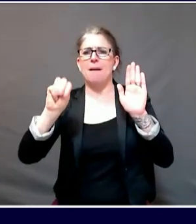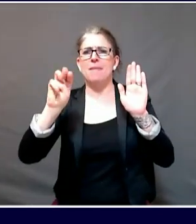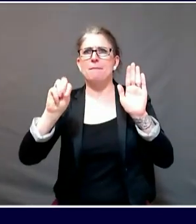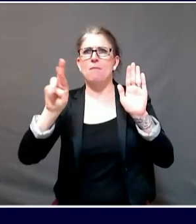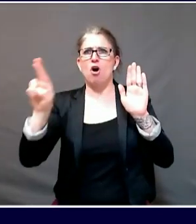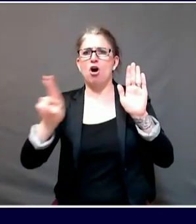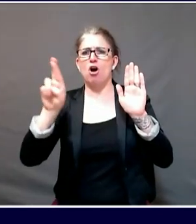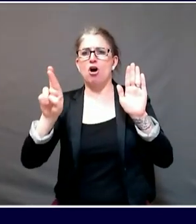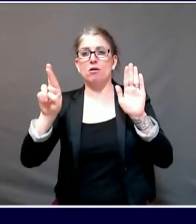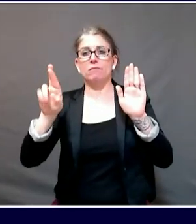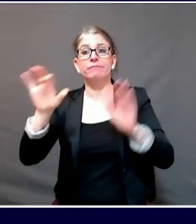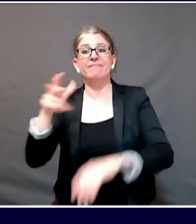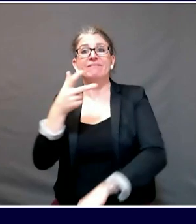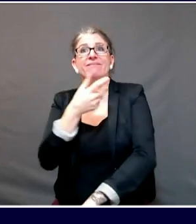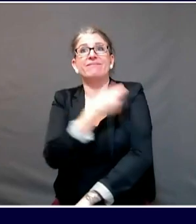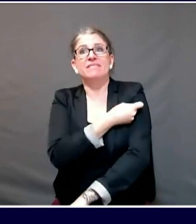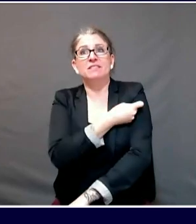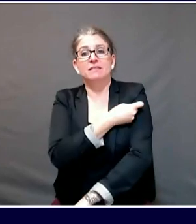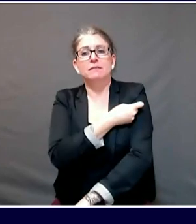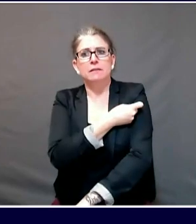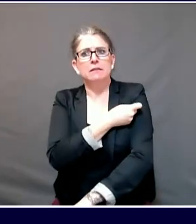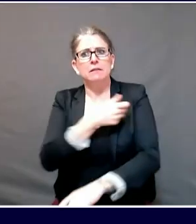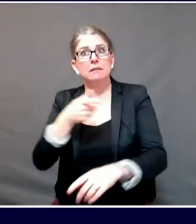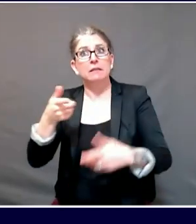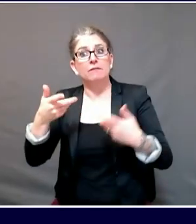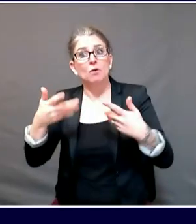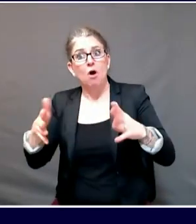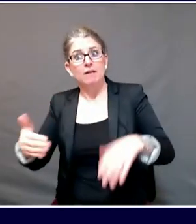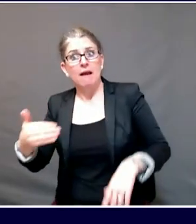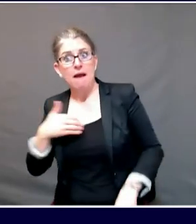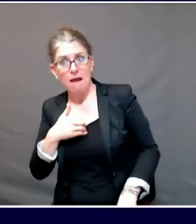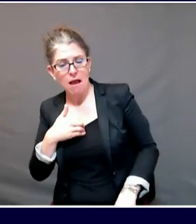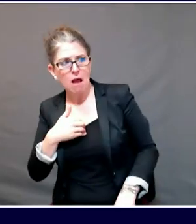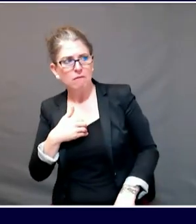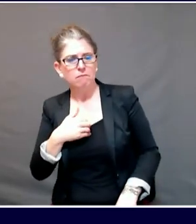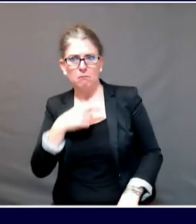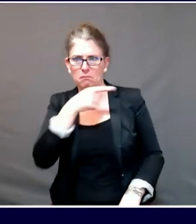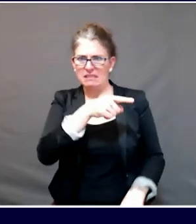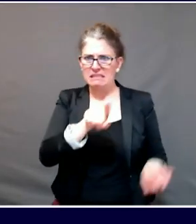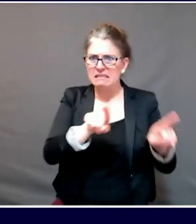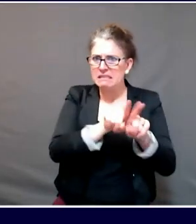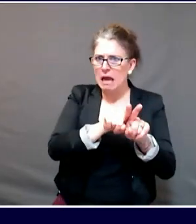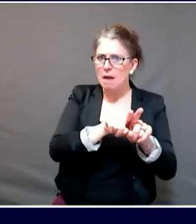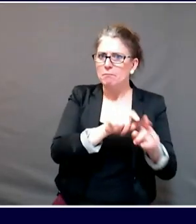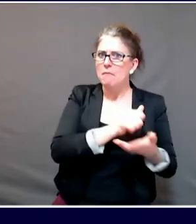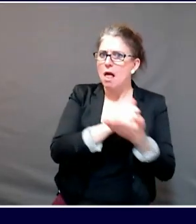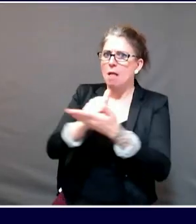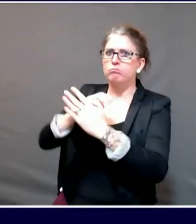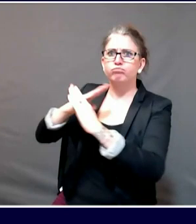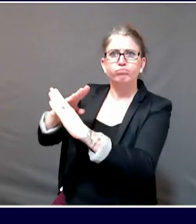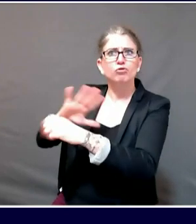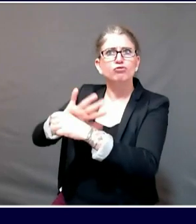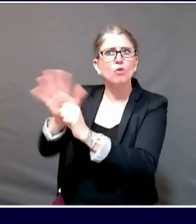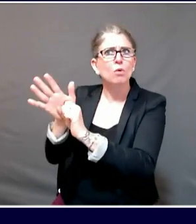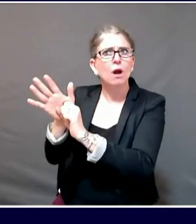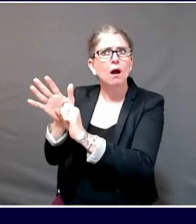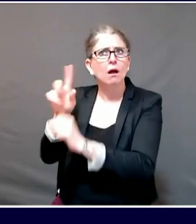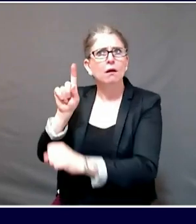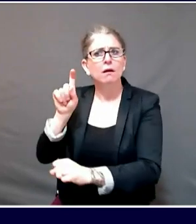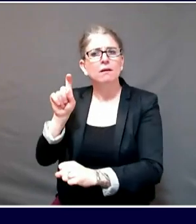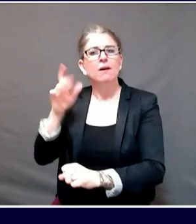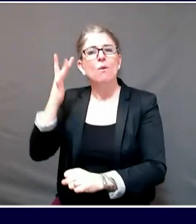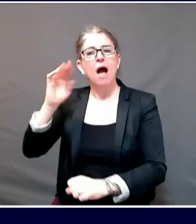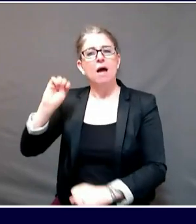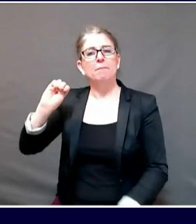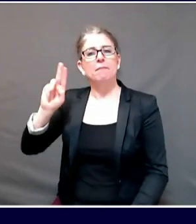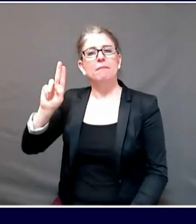said, we found a statistically significant inverse correlation between mumps titer levels and COVID-19